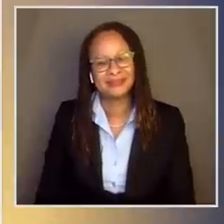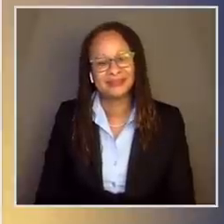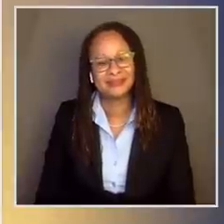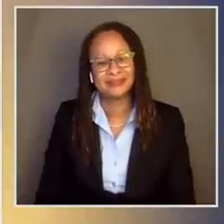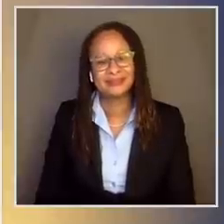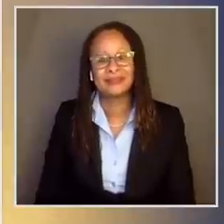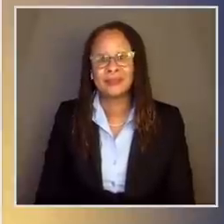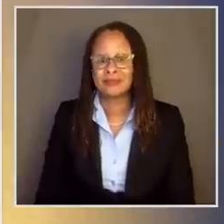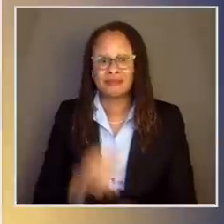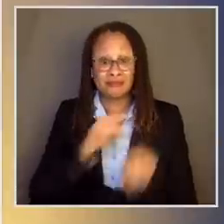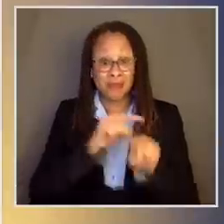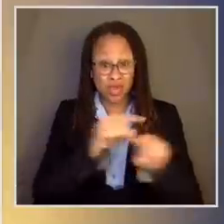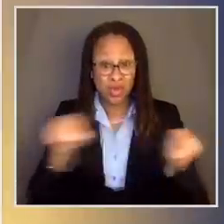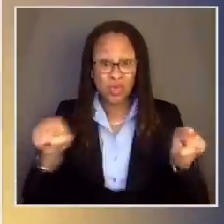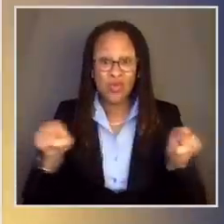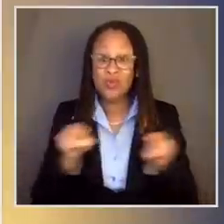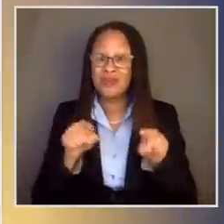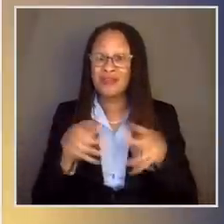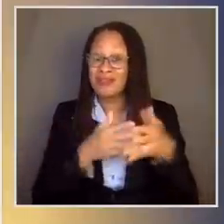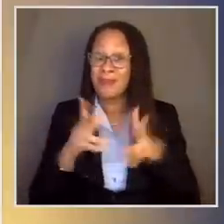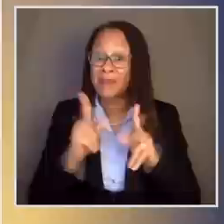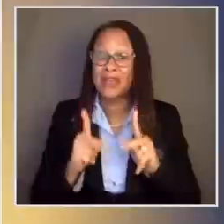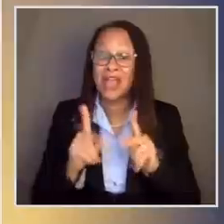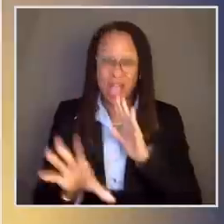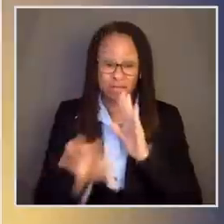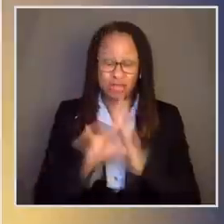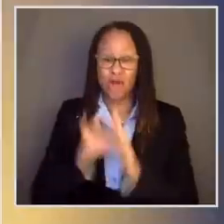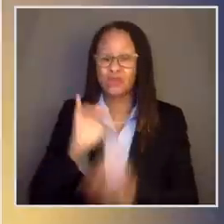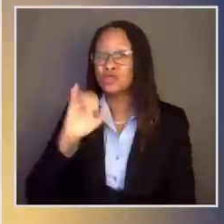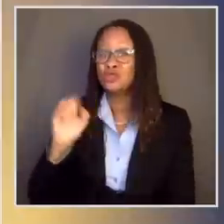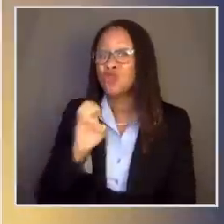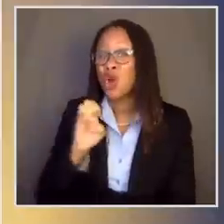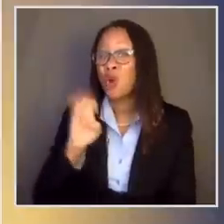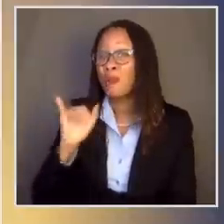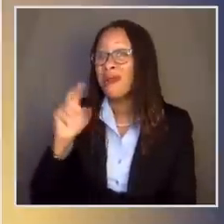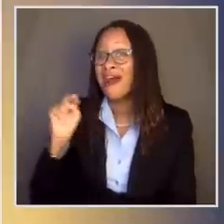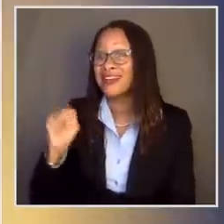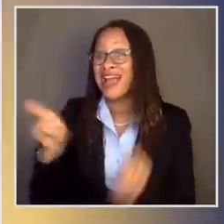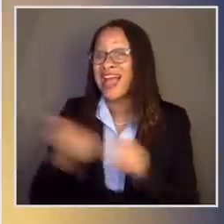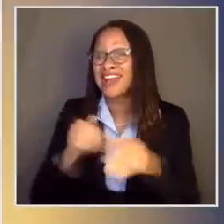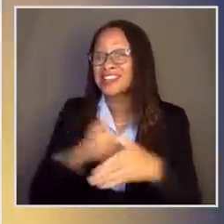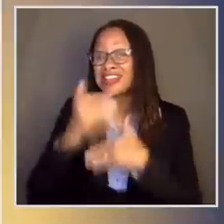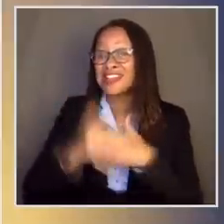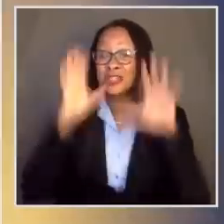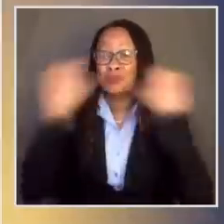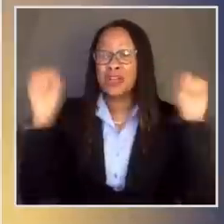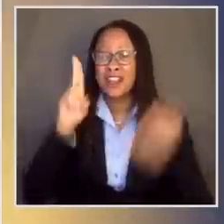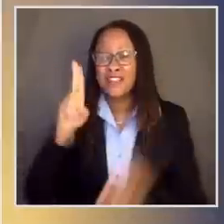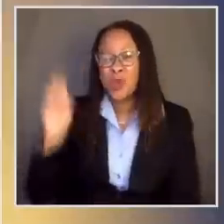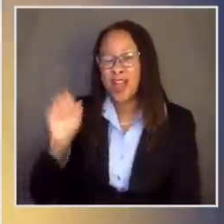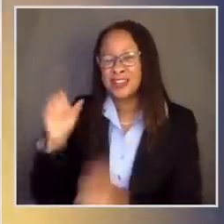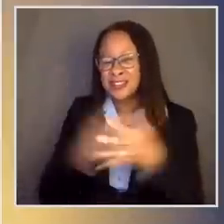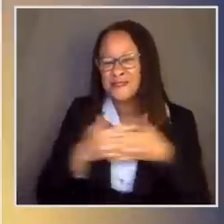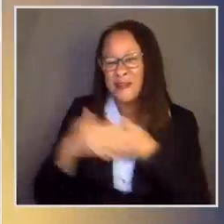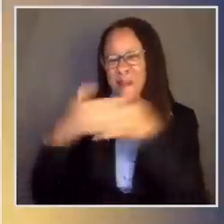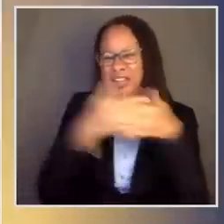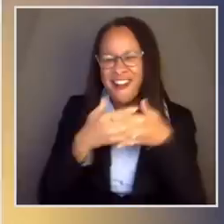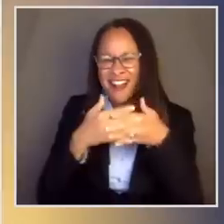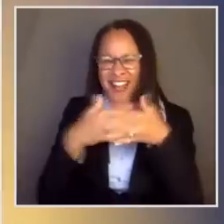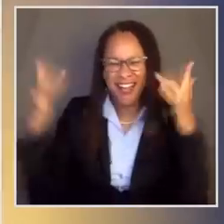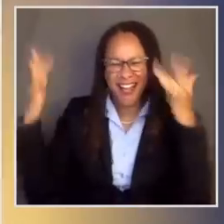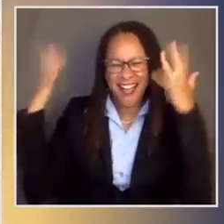You chose Joe Biden as the next president of the United States of America.